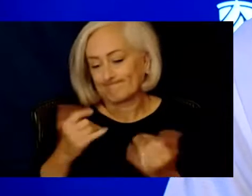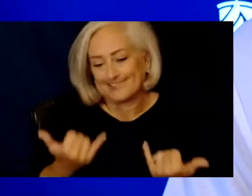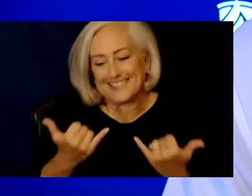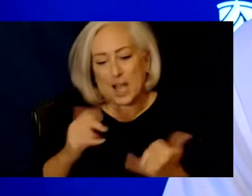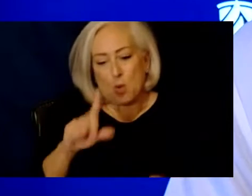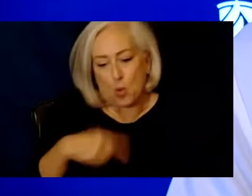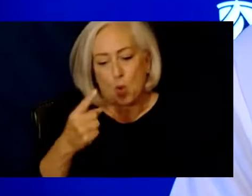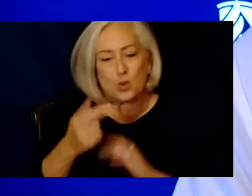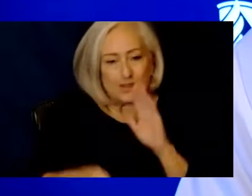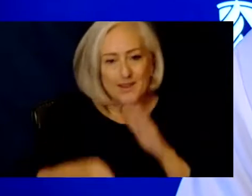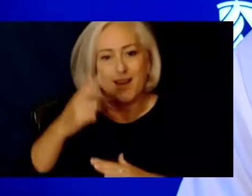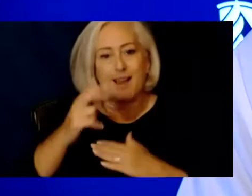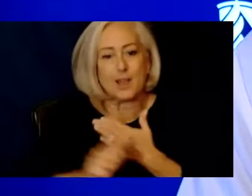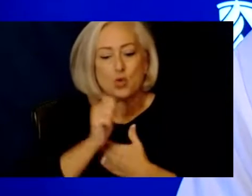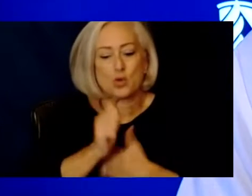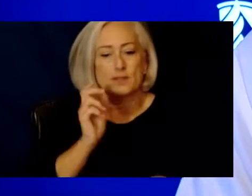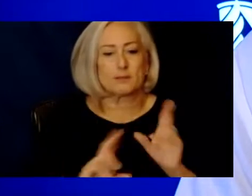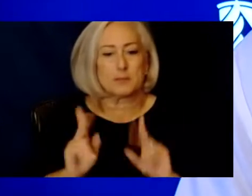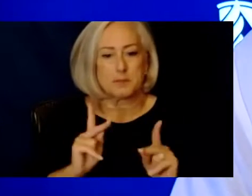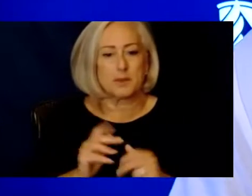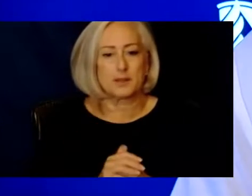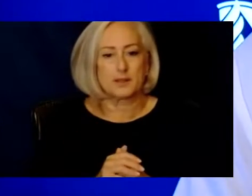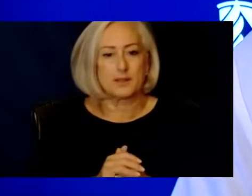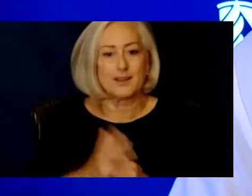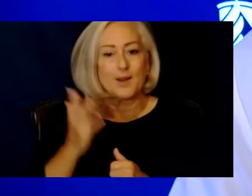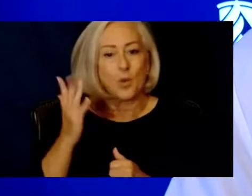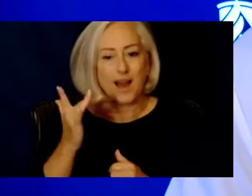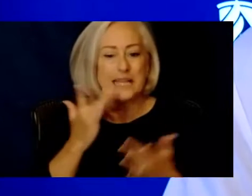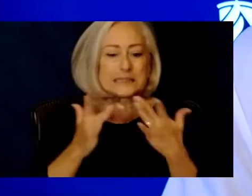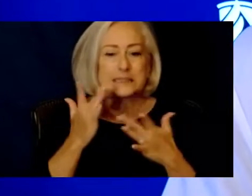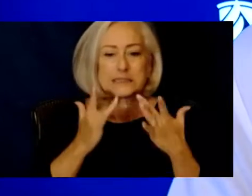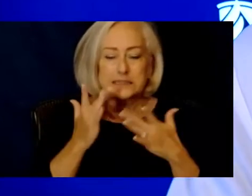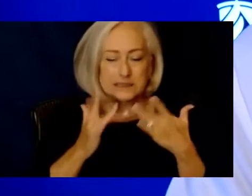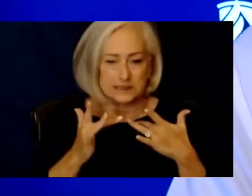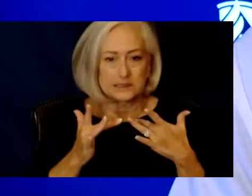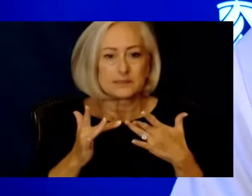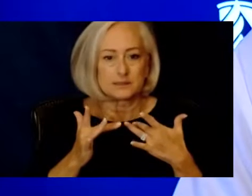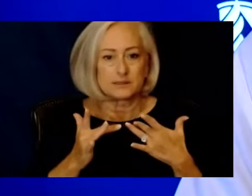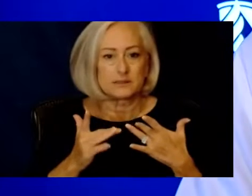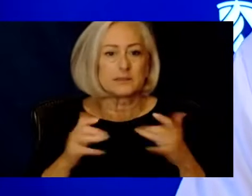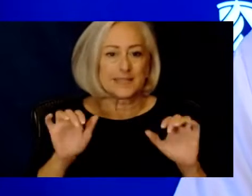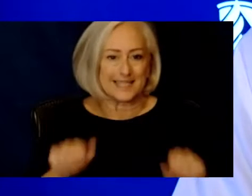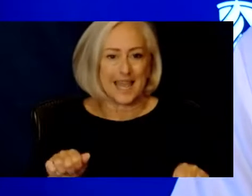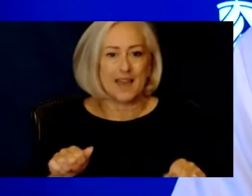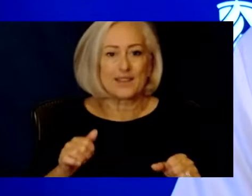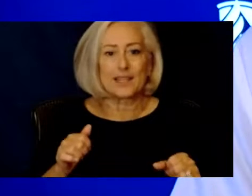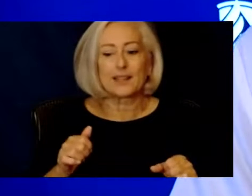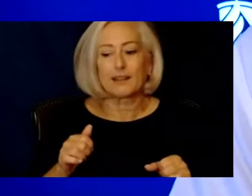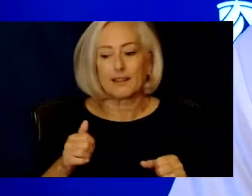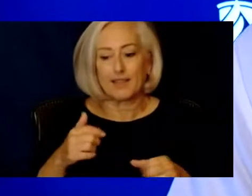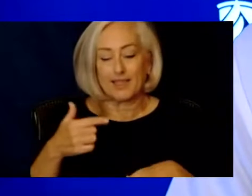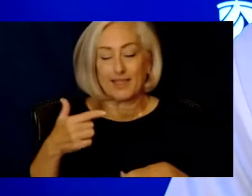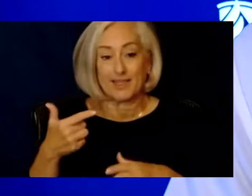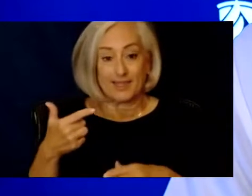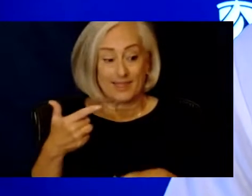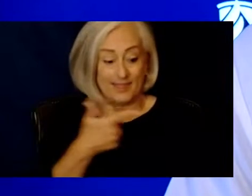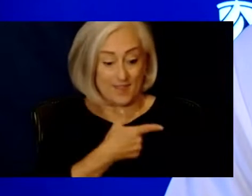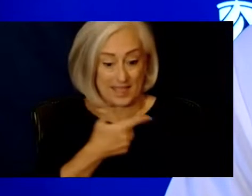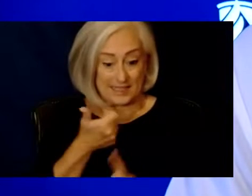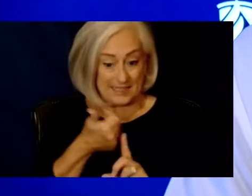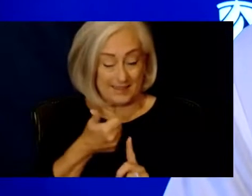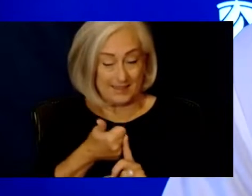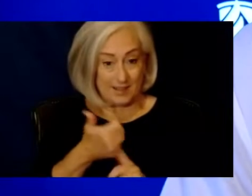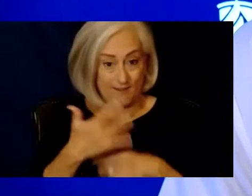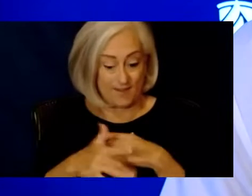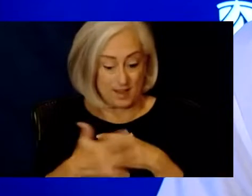people. Again, I think mostly due to supply chain and just having the ability and having that supply of vaccine. As the United States and other countries get